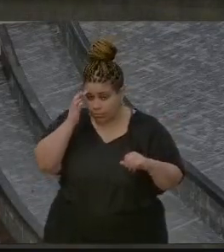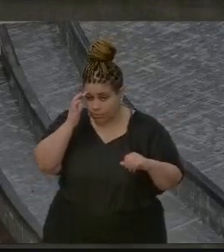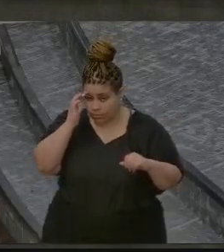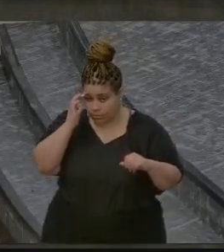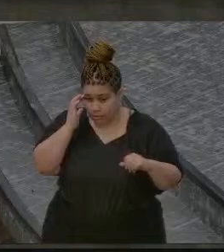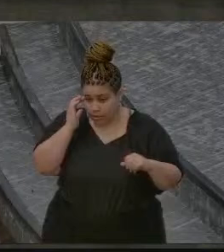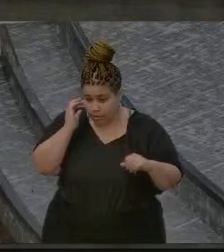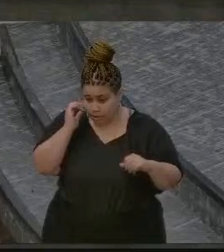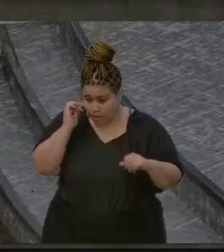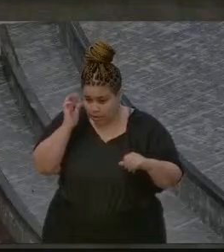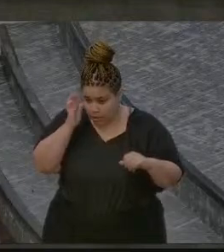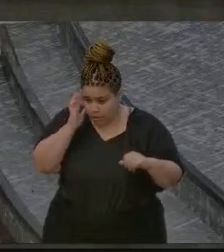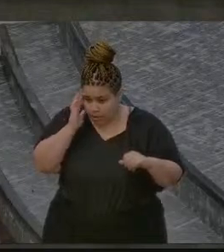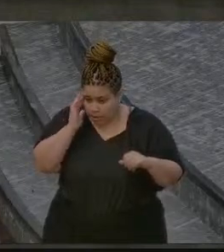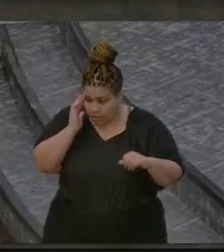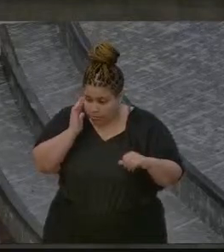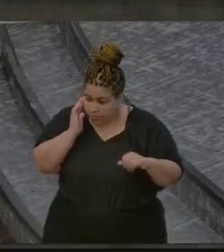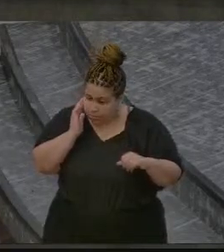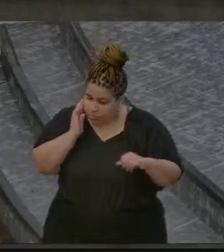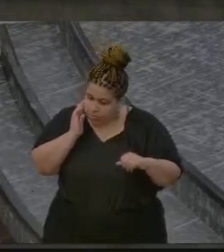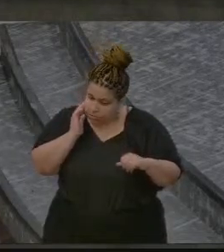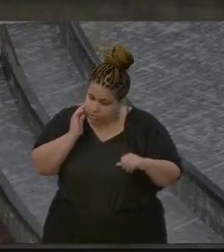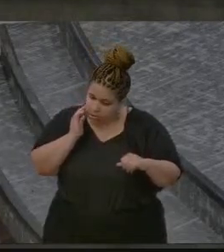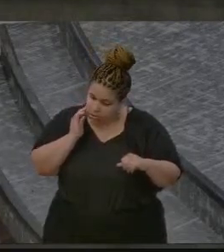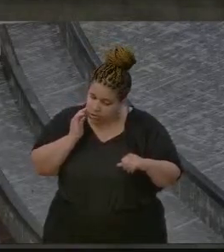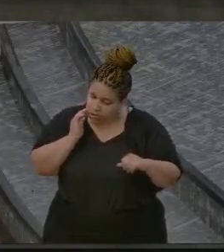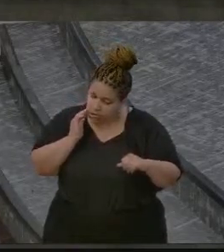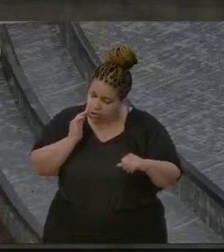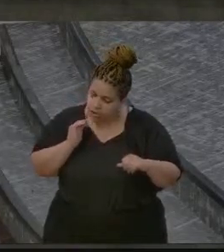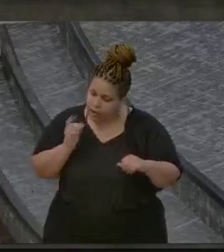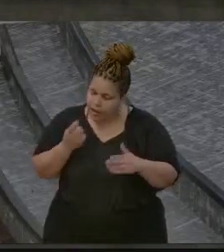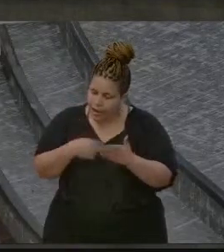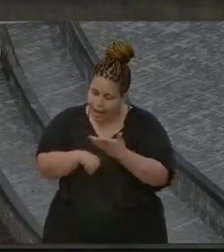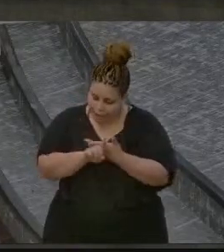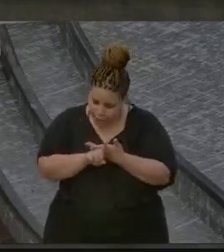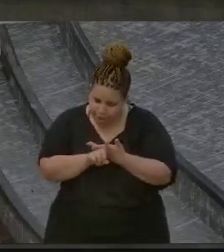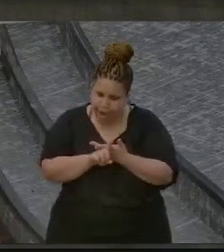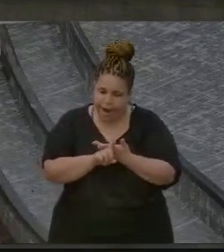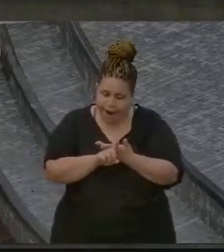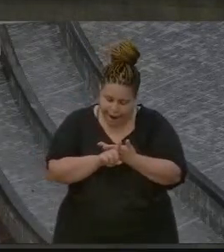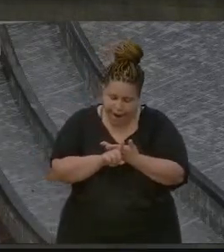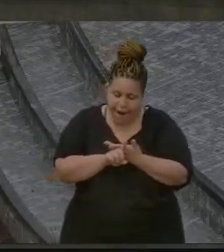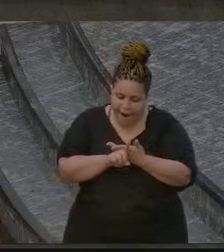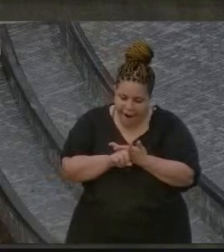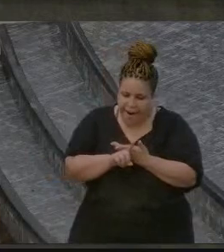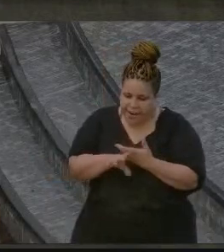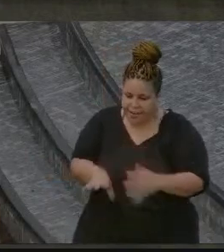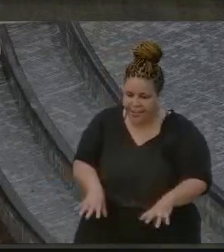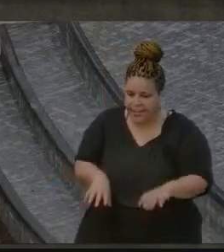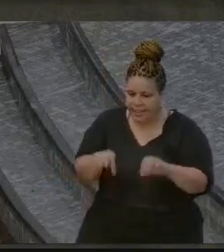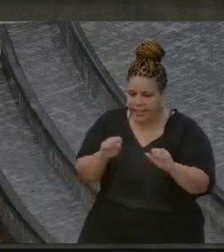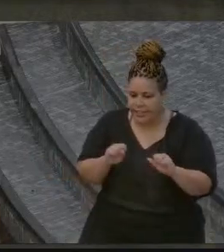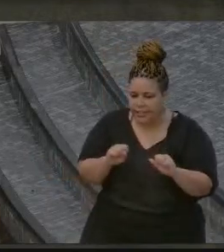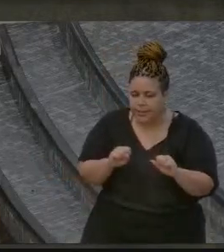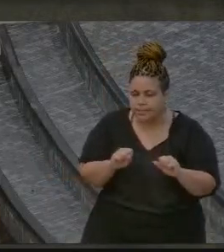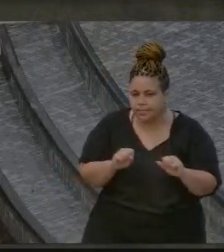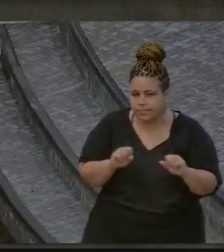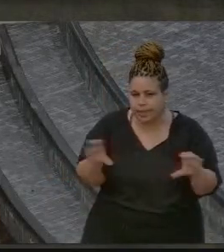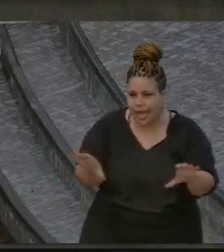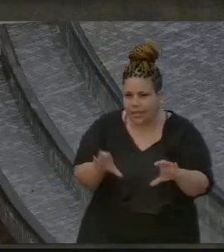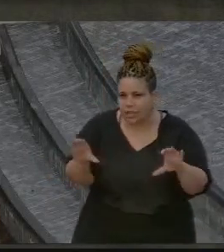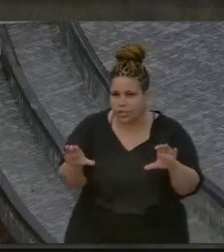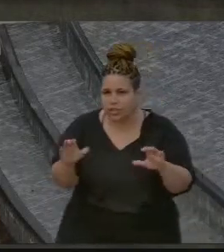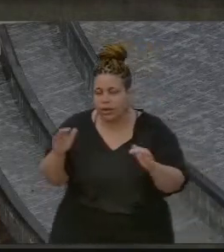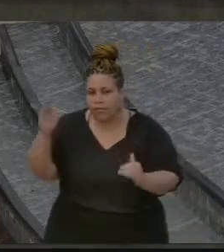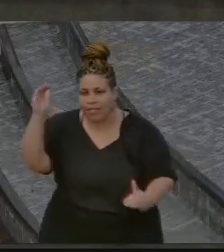that would be it. And so next week, that means we would take action on on the equity policy.